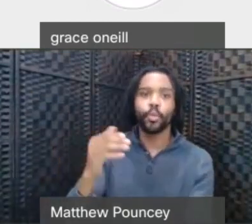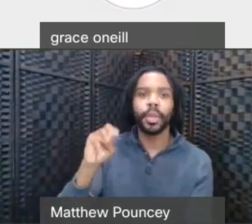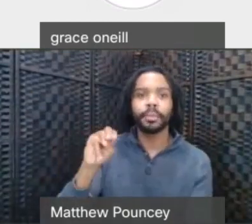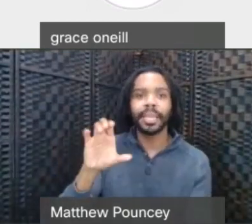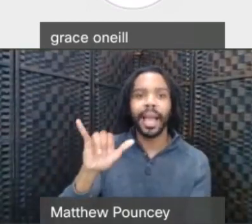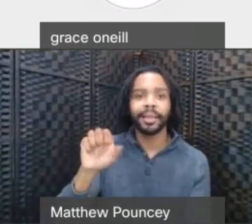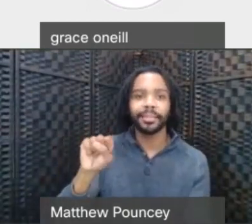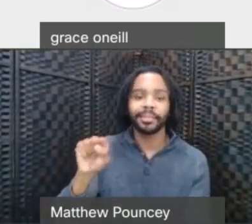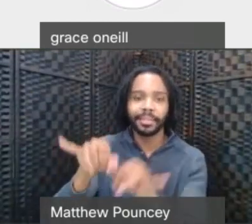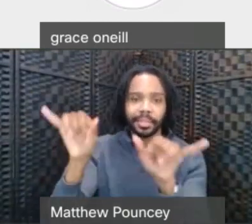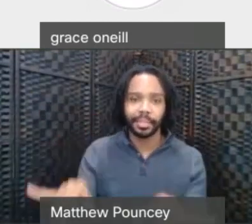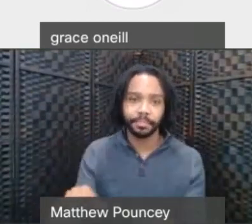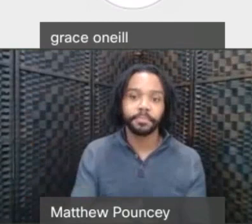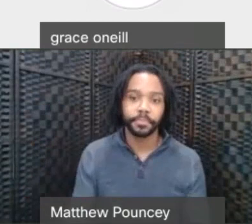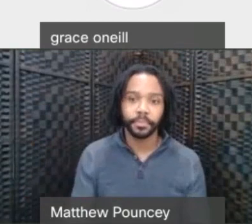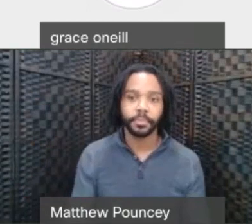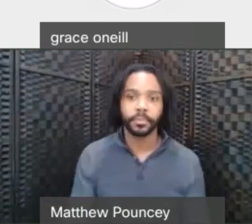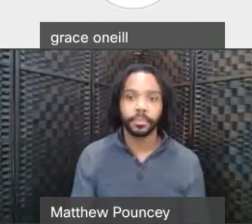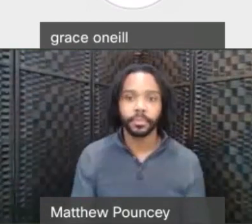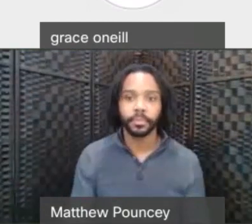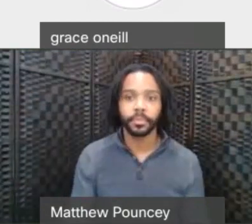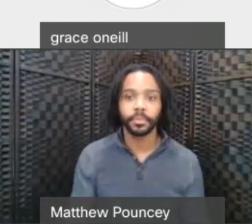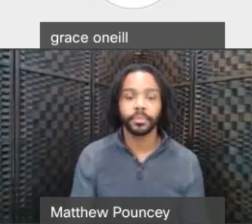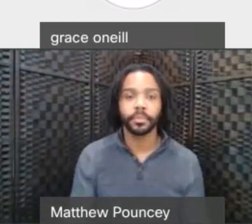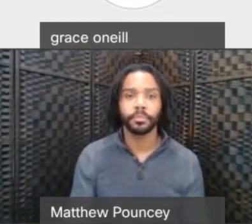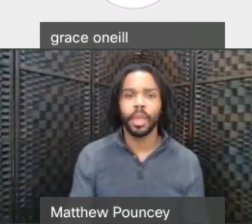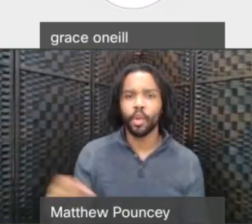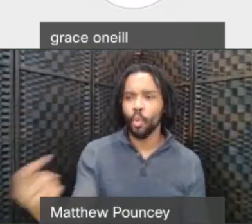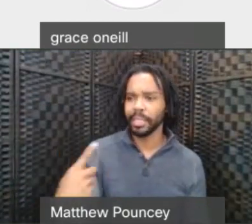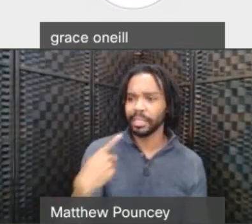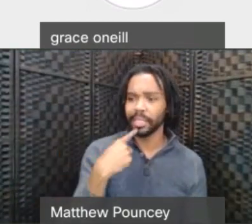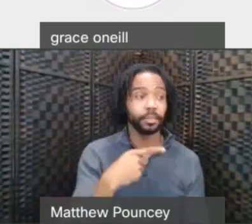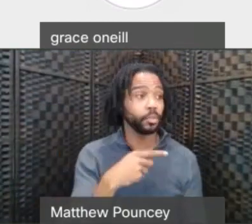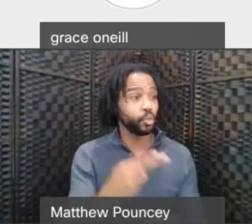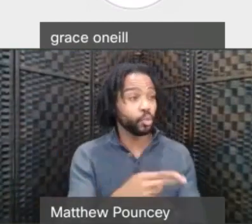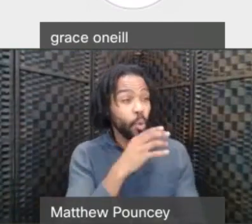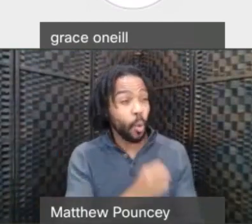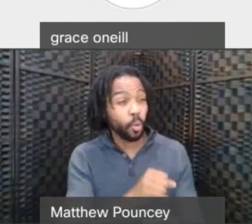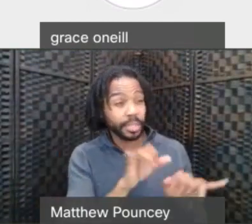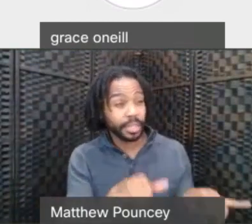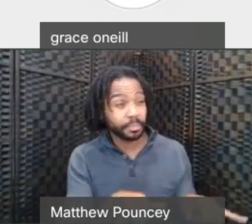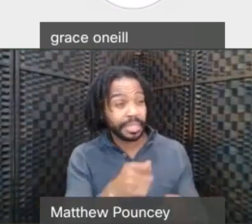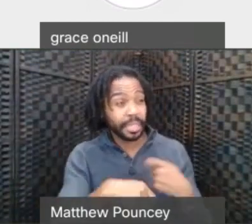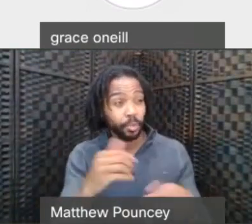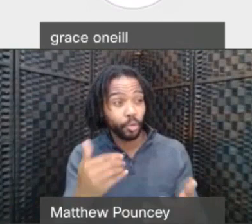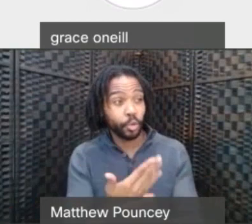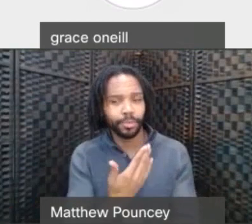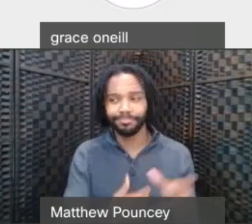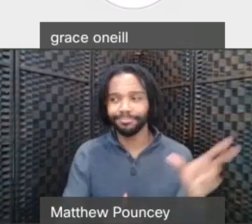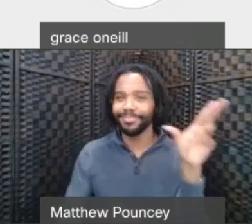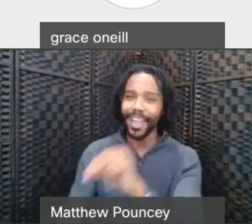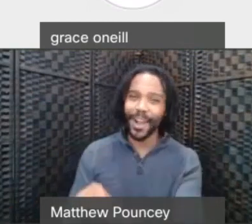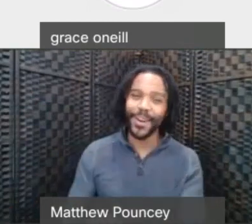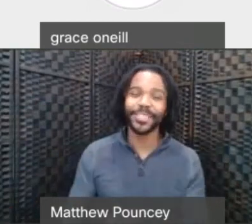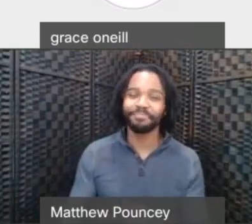And so the question is, are we using the old system instead of the new system moving forward? No would be the answer to that question. The link